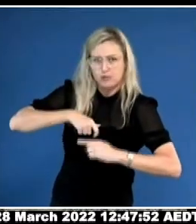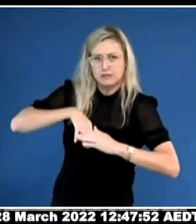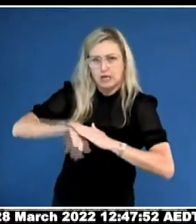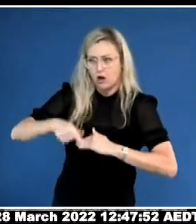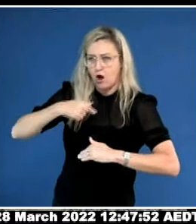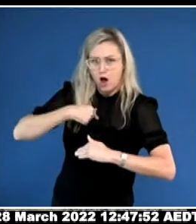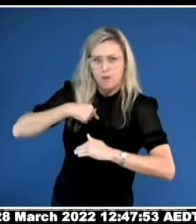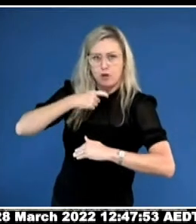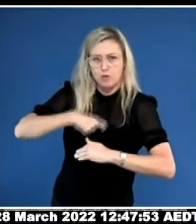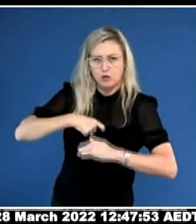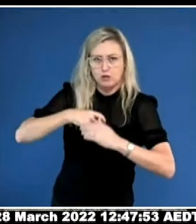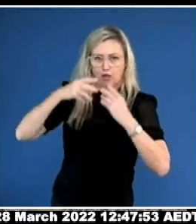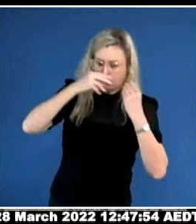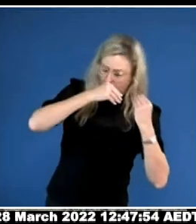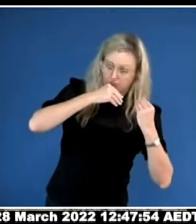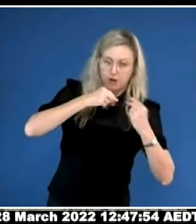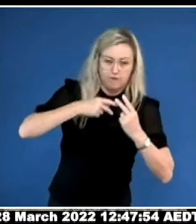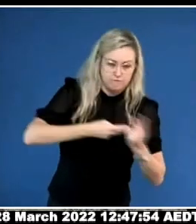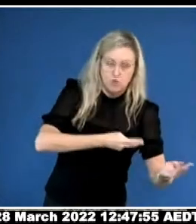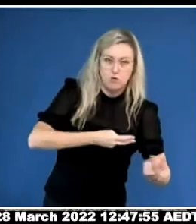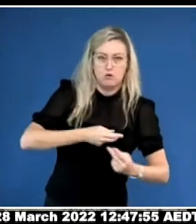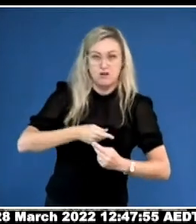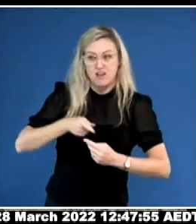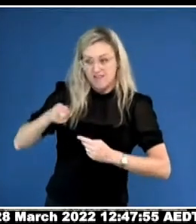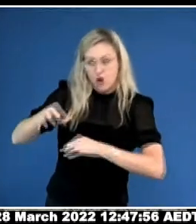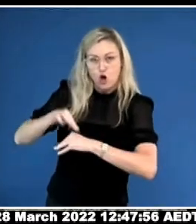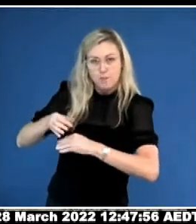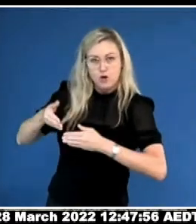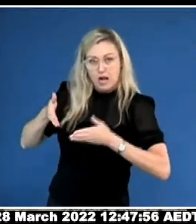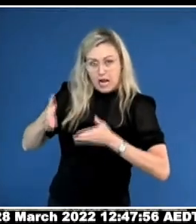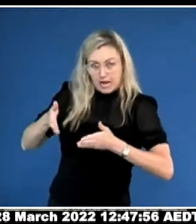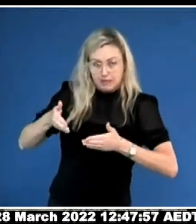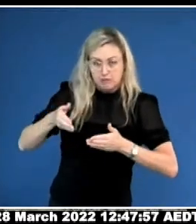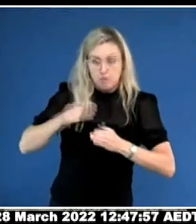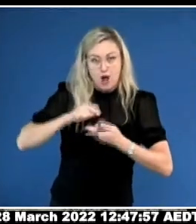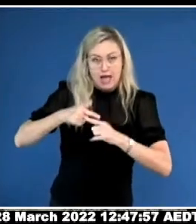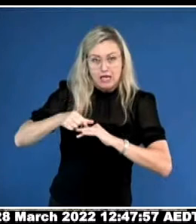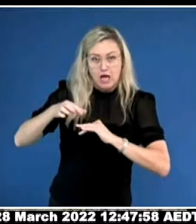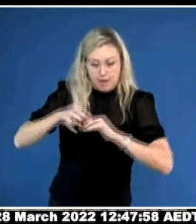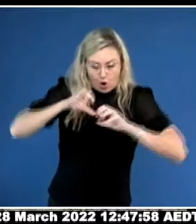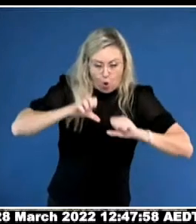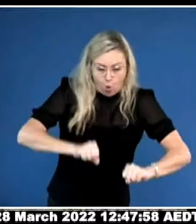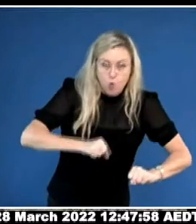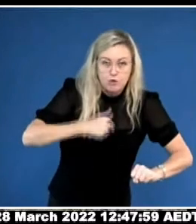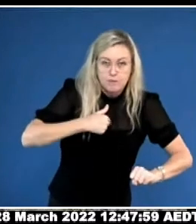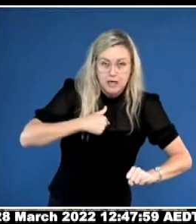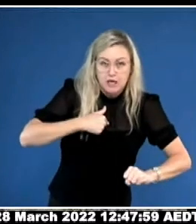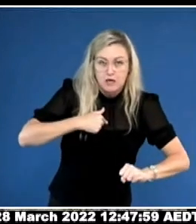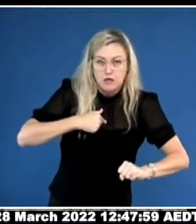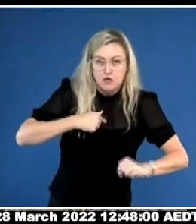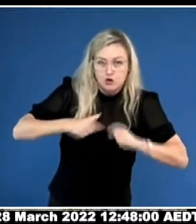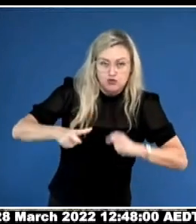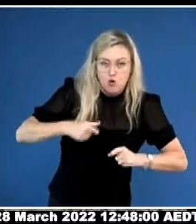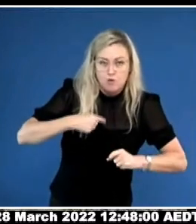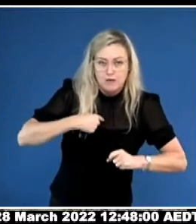you know, that they had allowed him to hold me down. So clearly, you know, I was the crazy woman, and the carer beside me was the one that